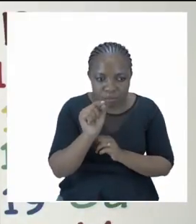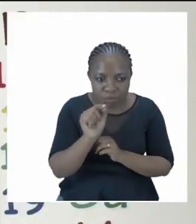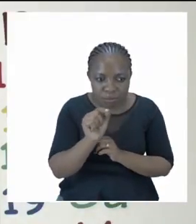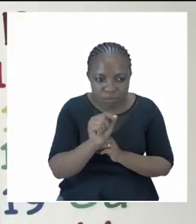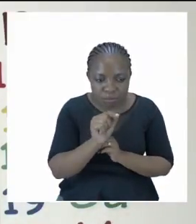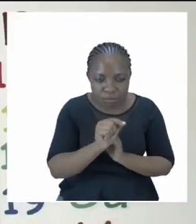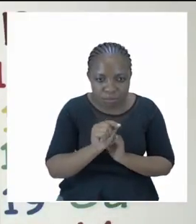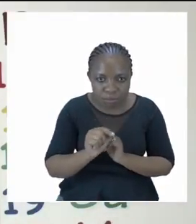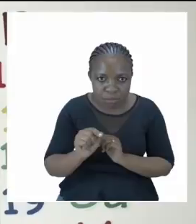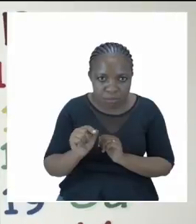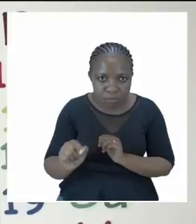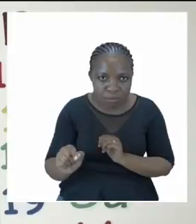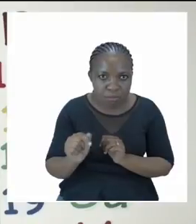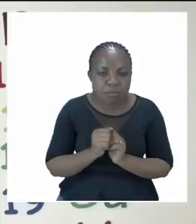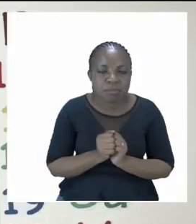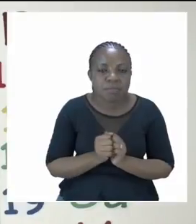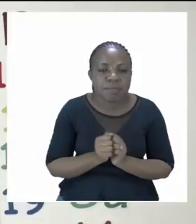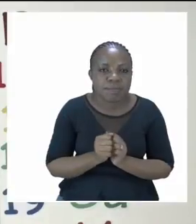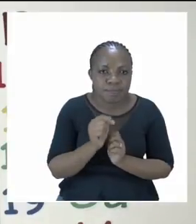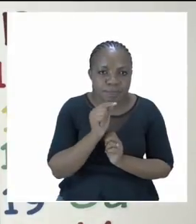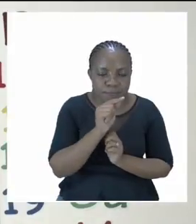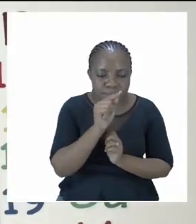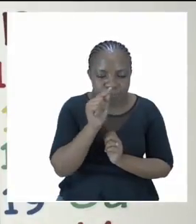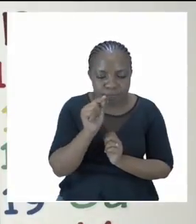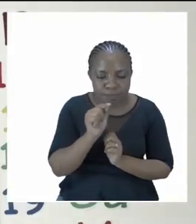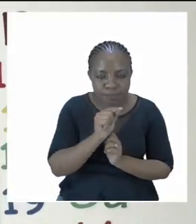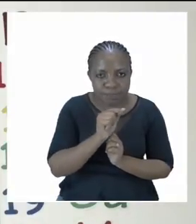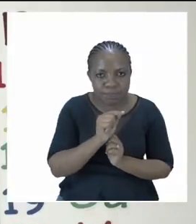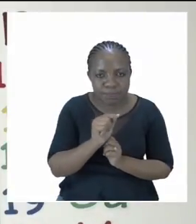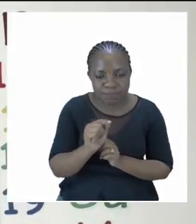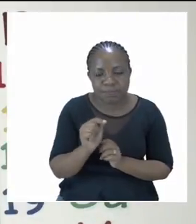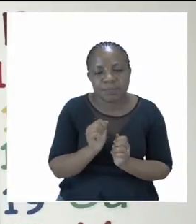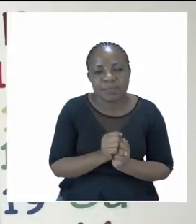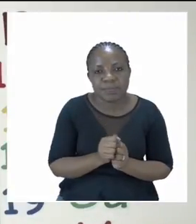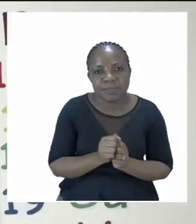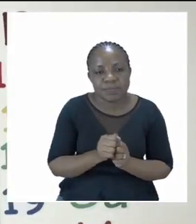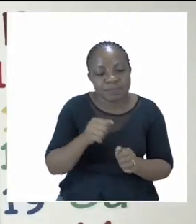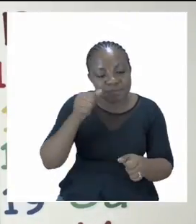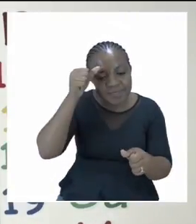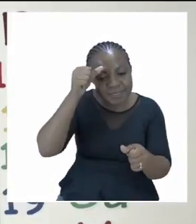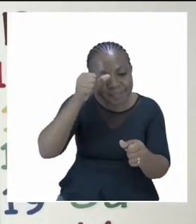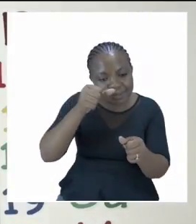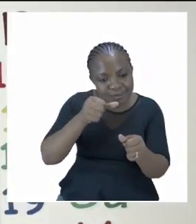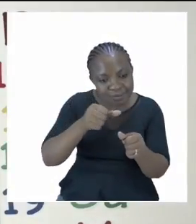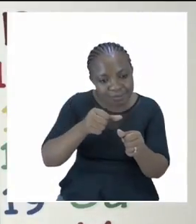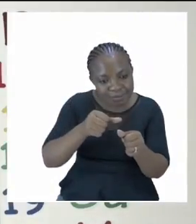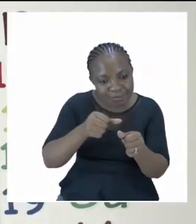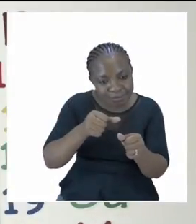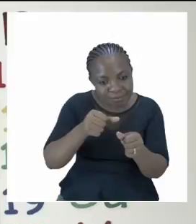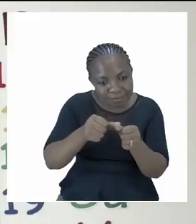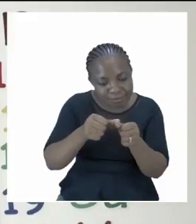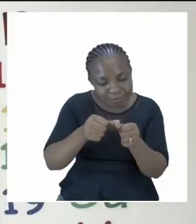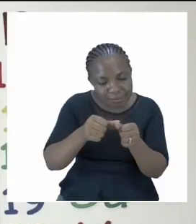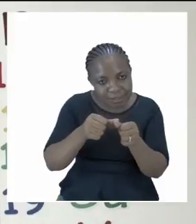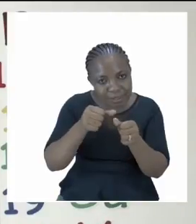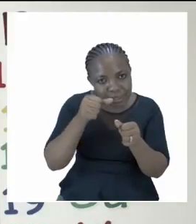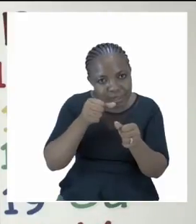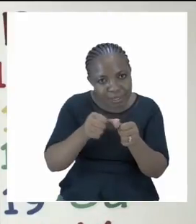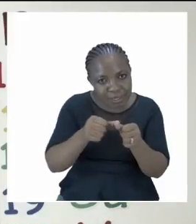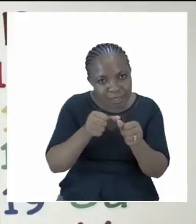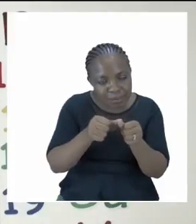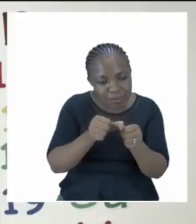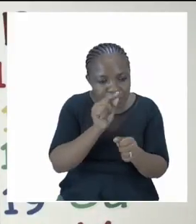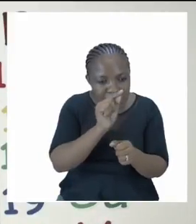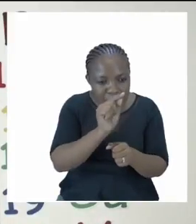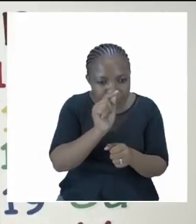number 2. Remember, grade ones, when you are tracing, follow the trace lines. They